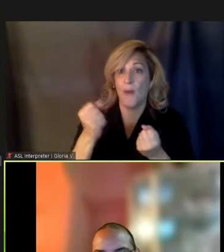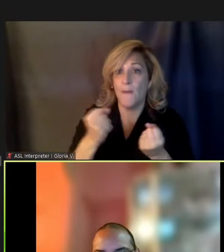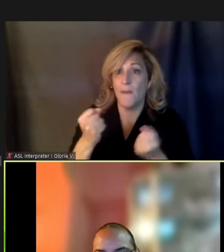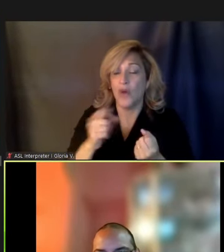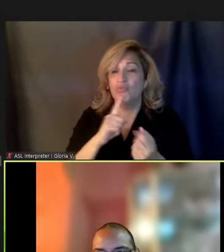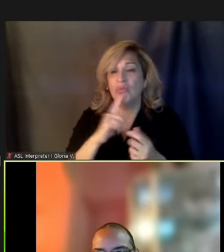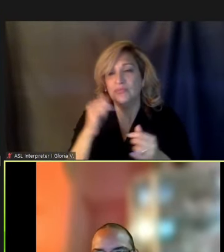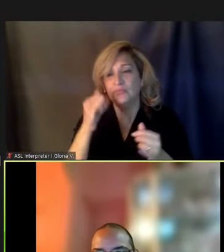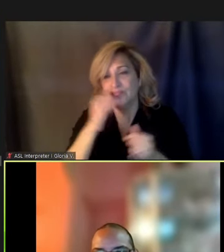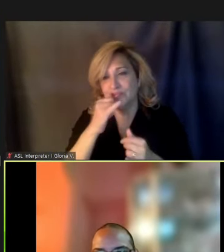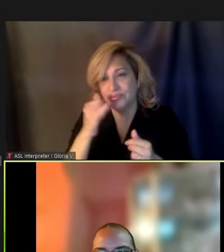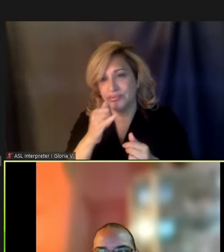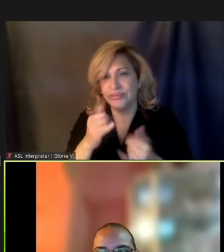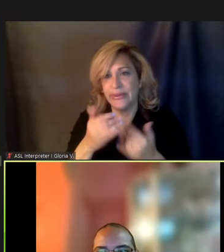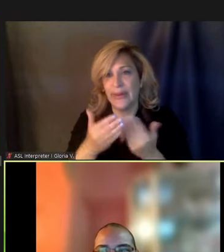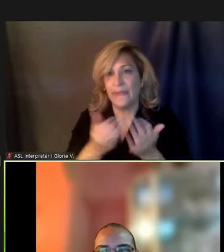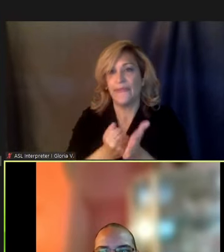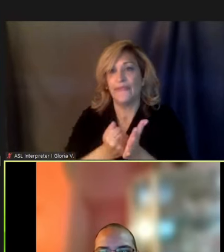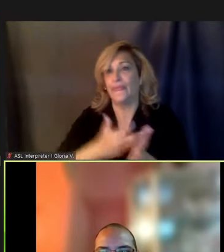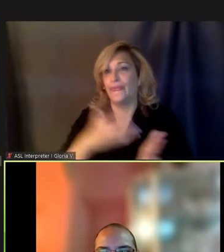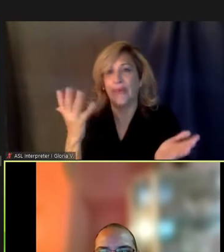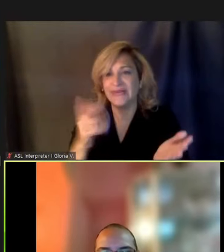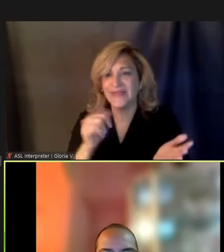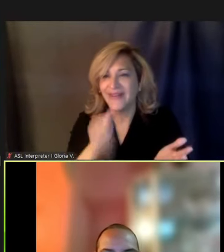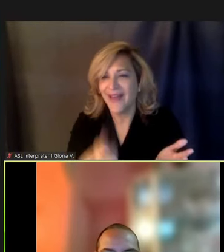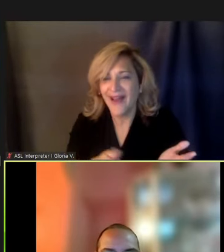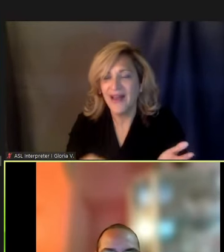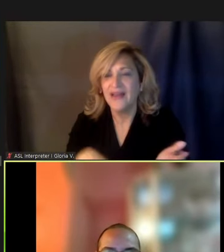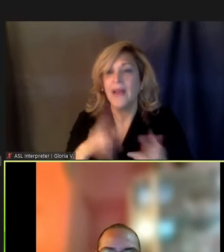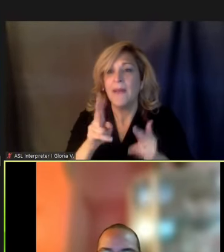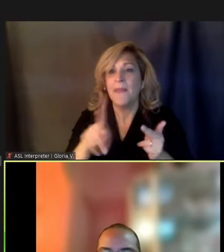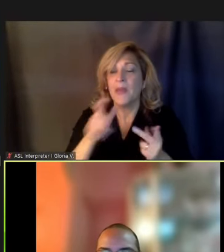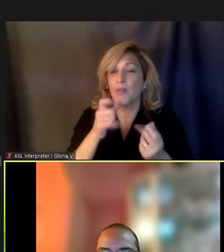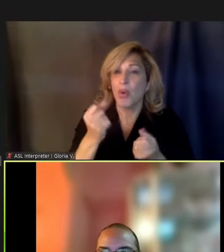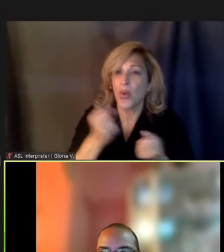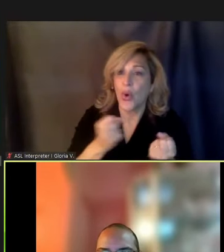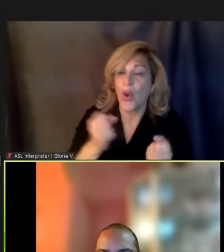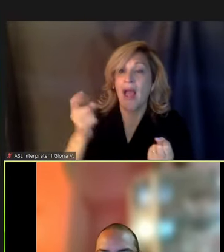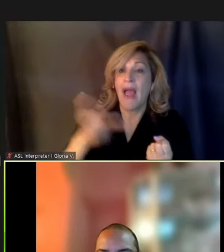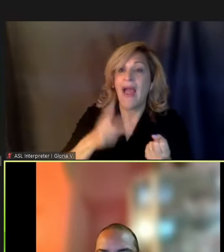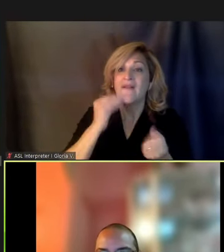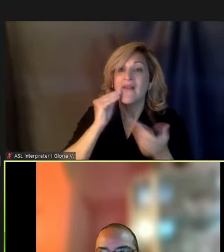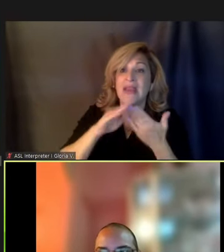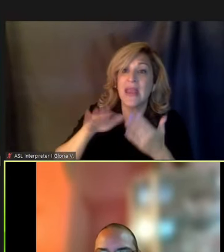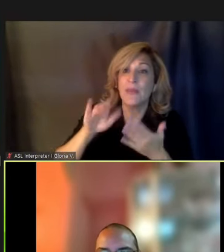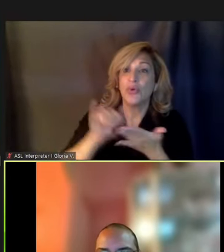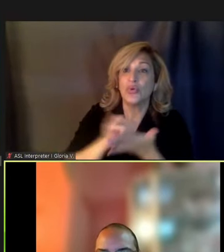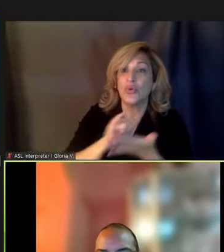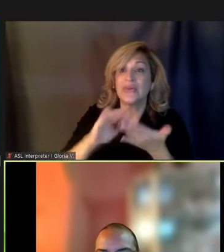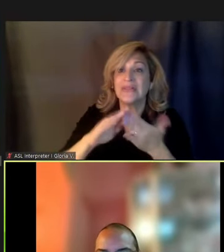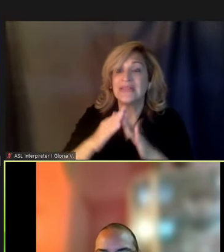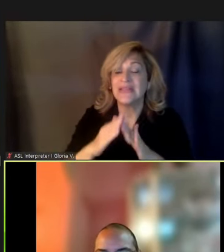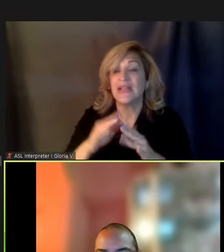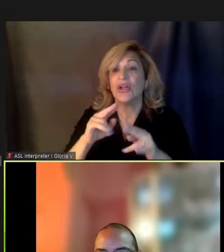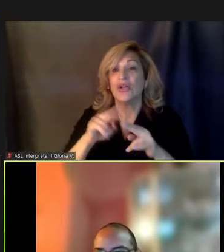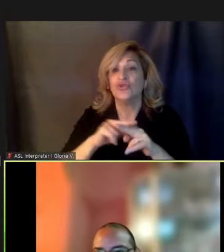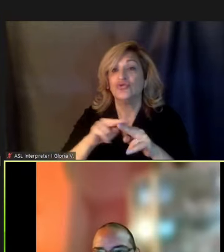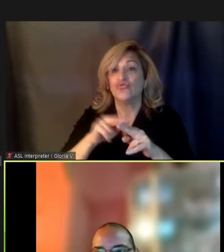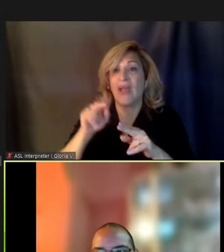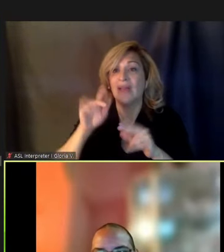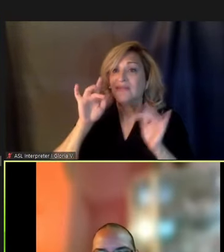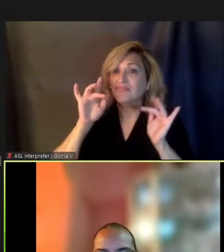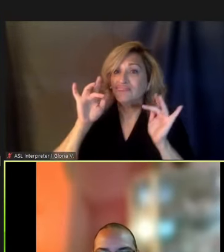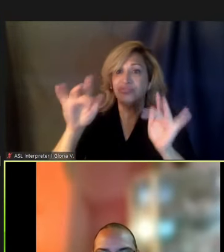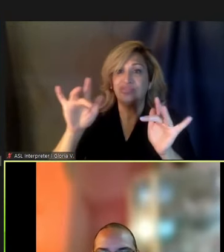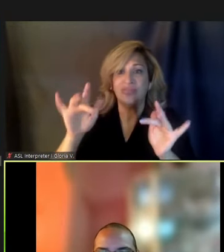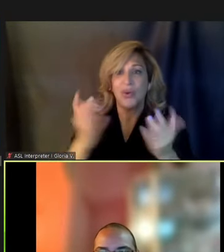laughable. There are many motorists who need to have a car due to the fact that more than half of the neighborhoods in New York City are transit deserts. It